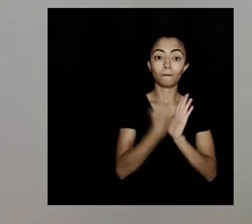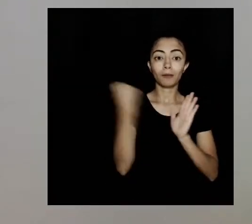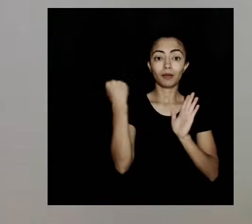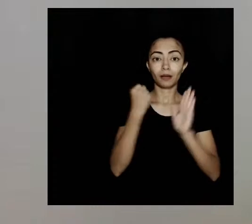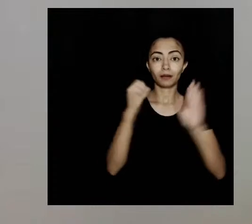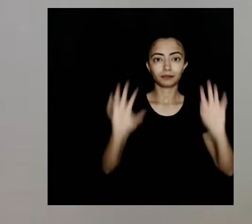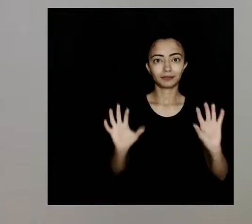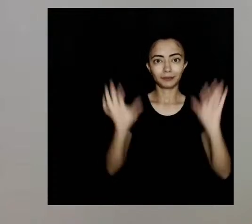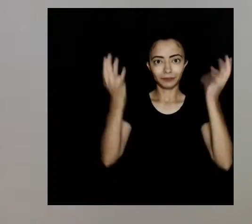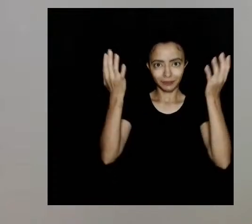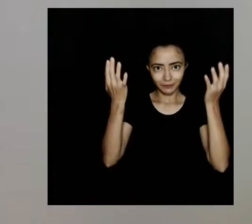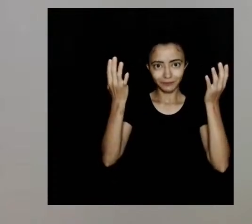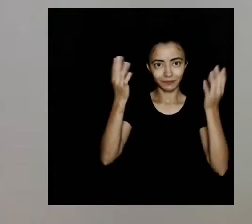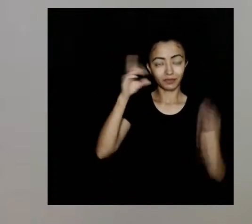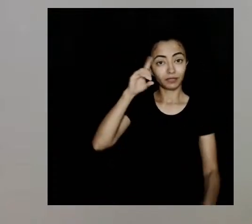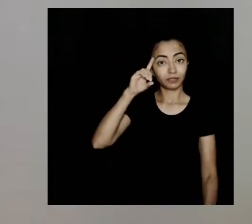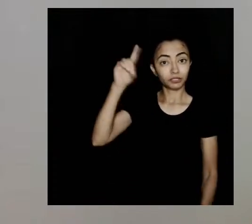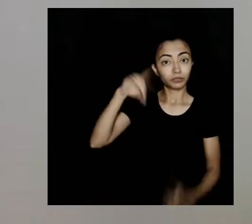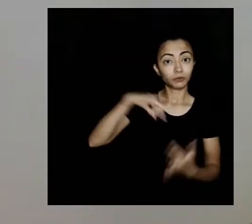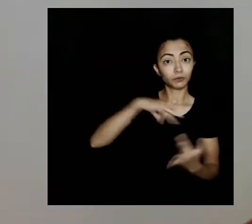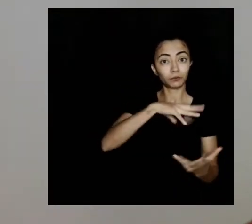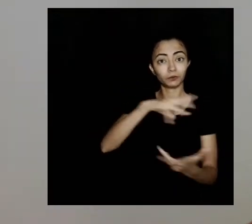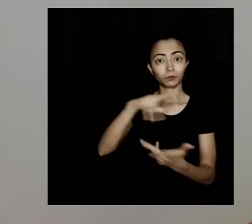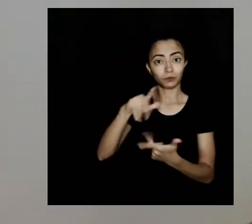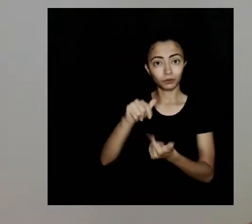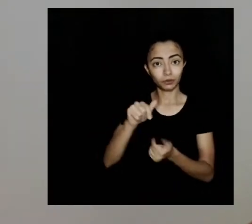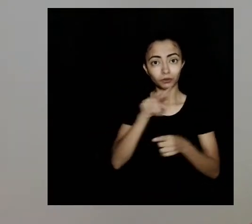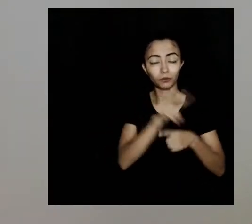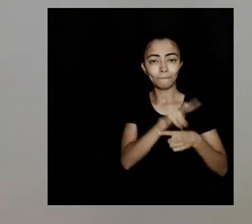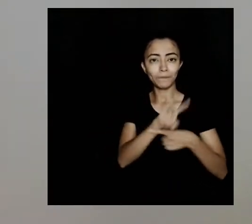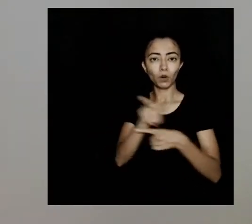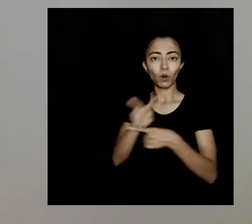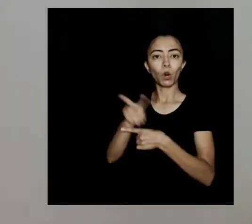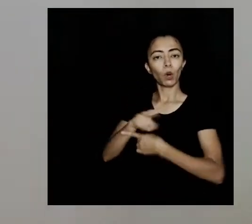we are at the mark of the celebration of the International Day